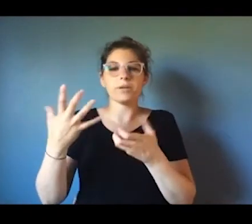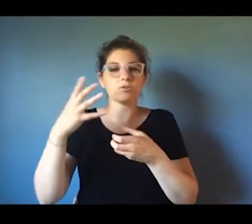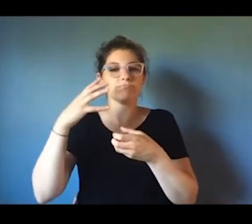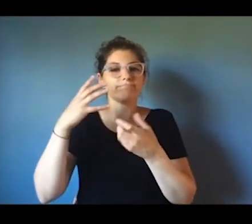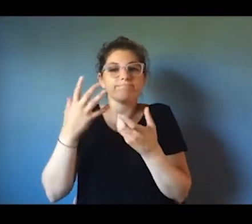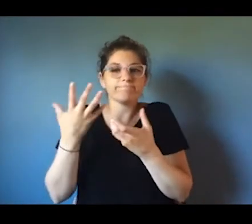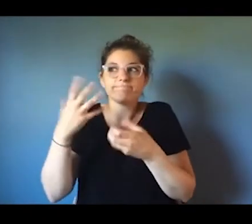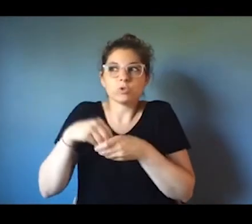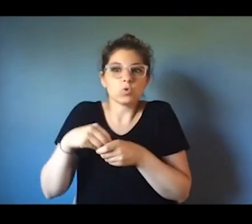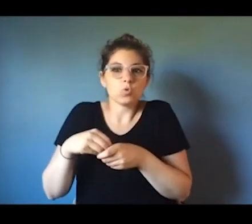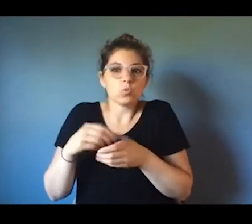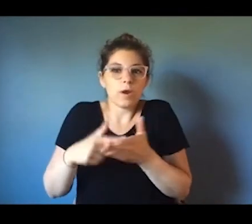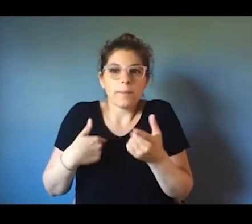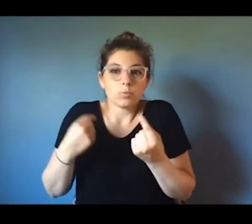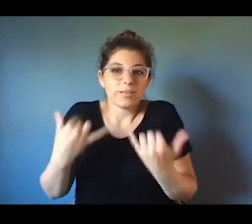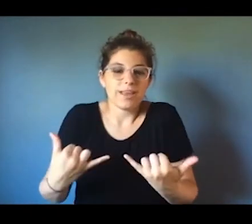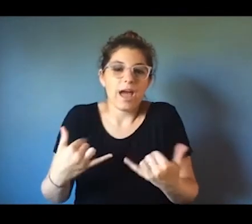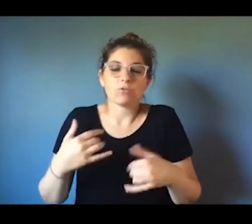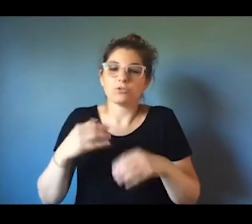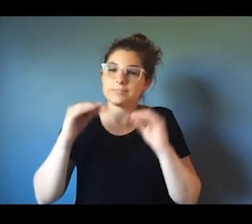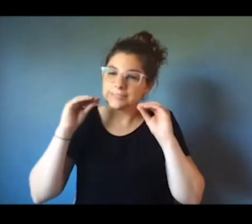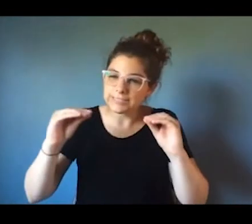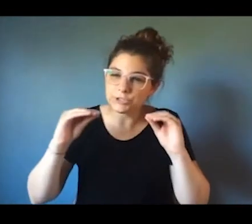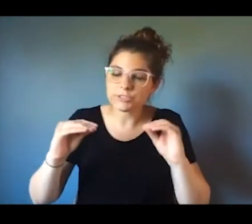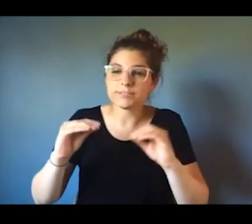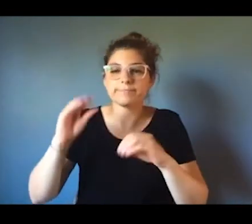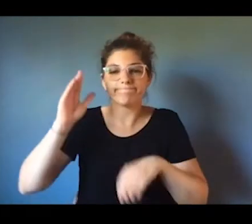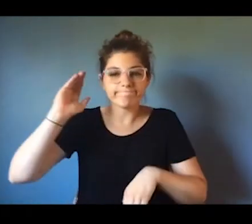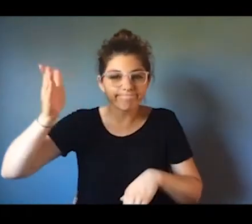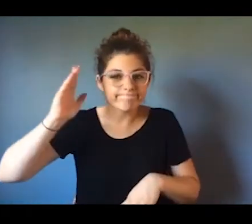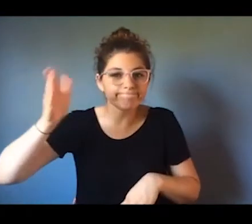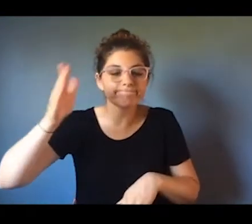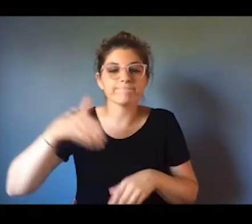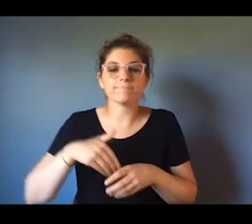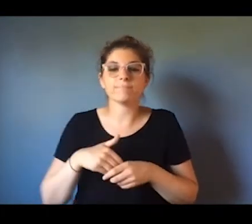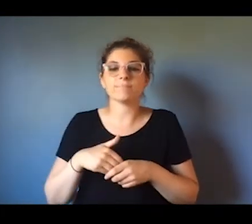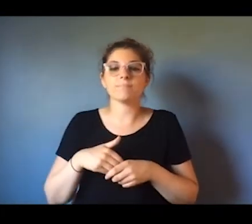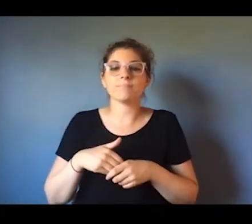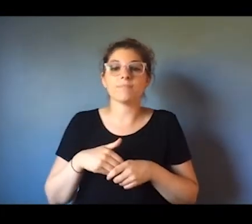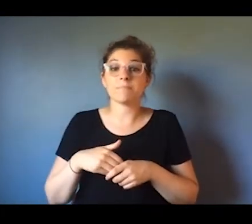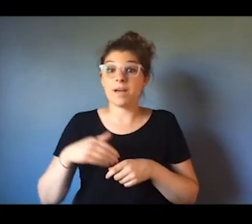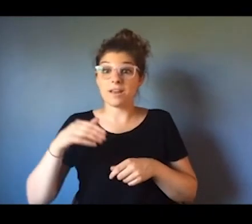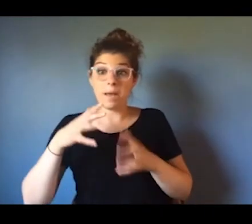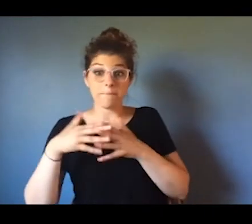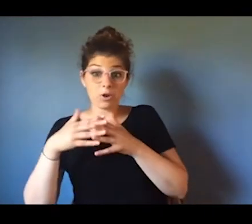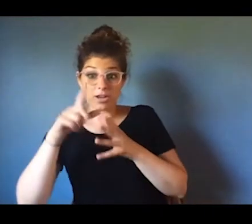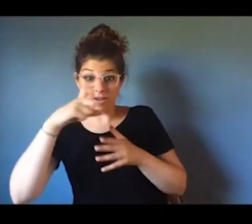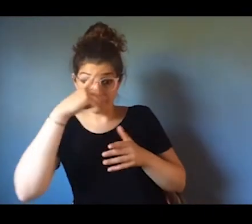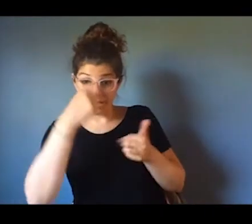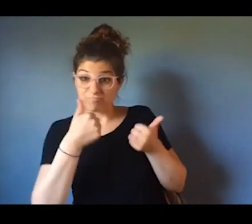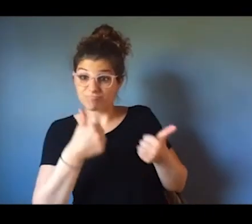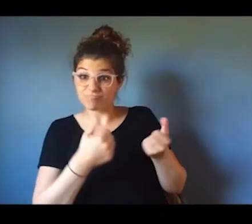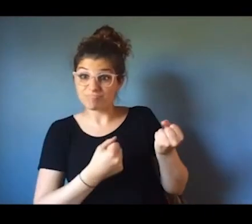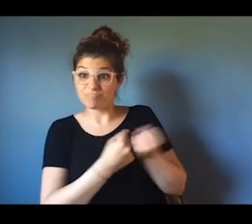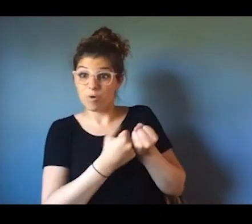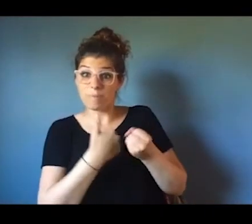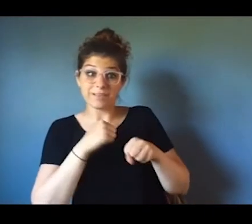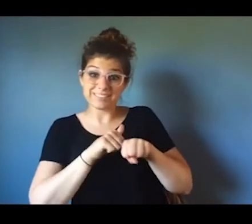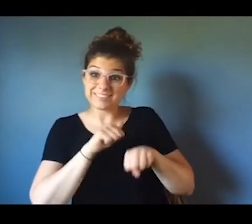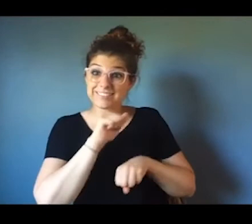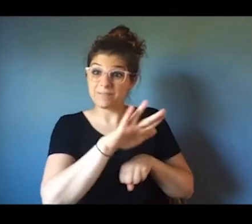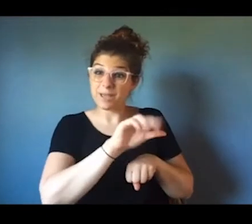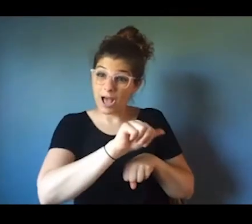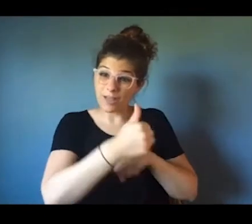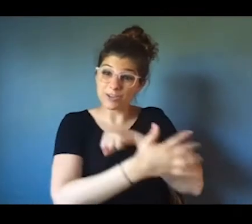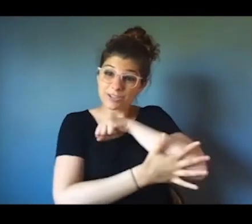I'm already doing, teaching and talking, giving talks, but with the thumbs up from the American government,